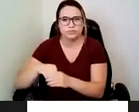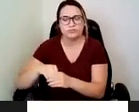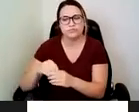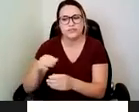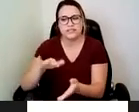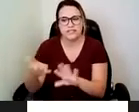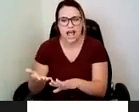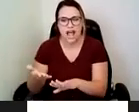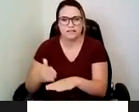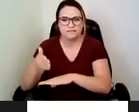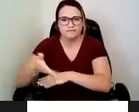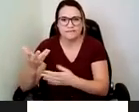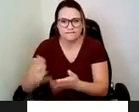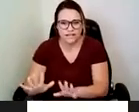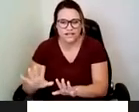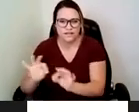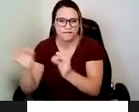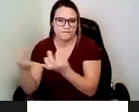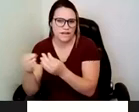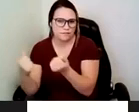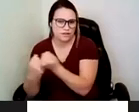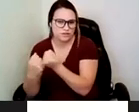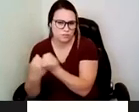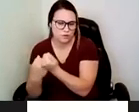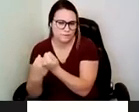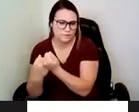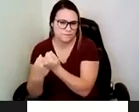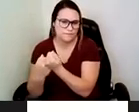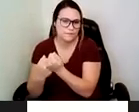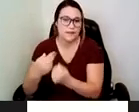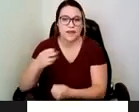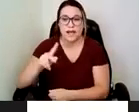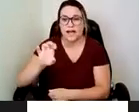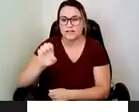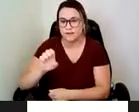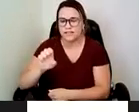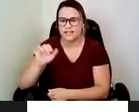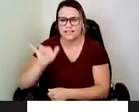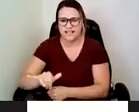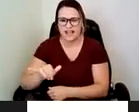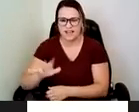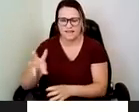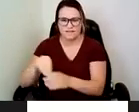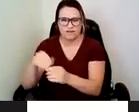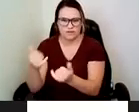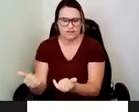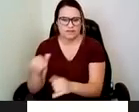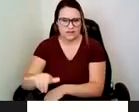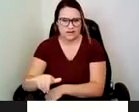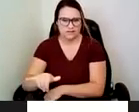family. And hospice is one piece of that entire continuum of palliation with the chronic